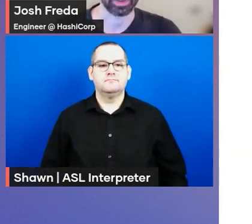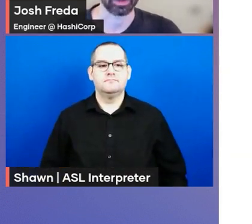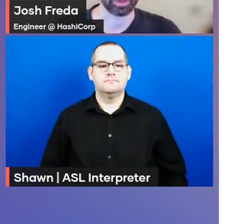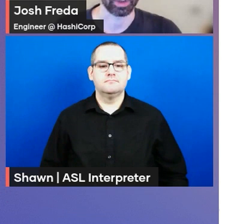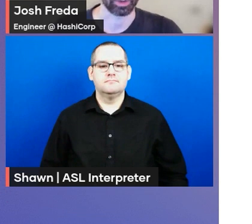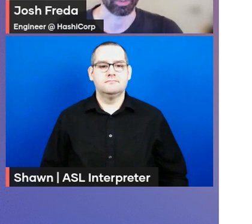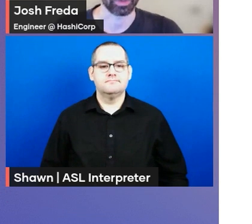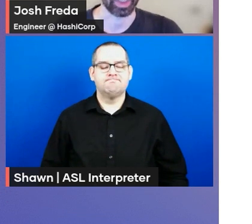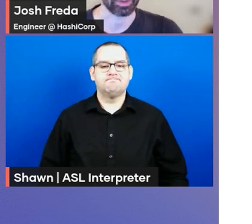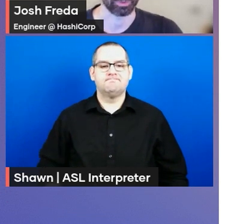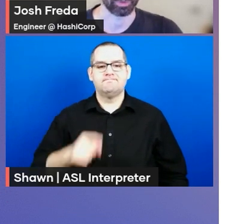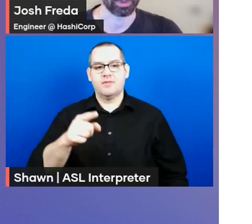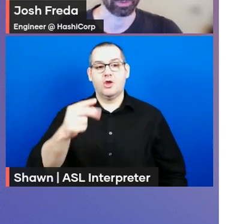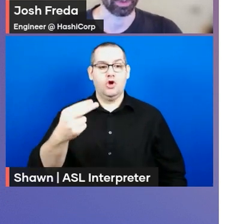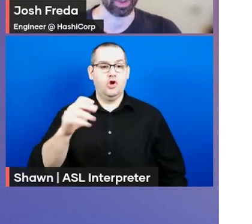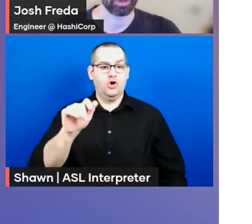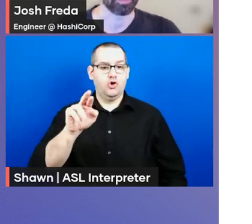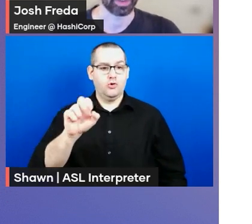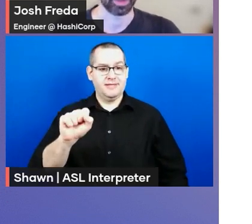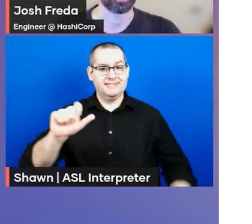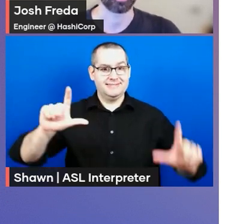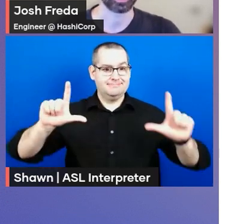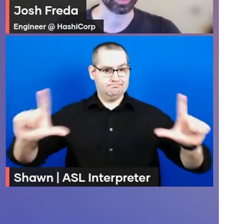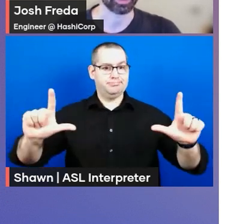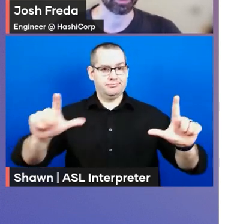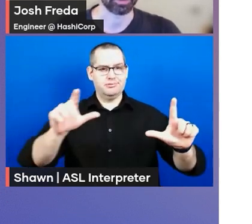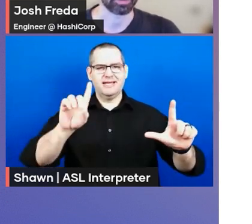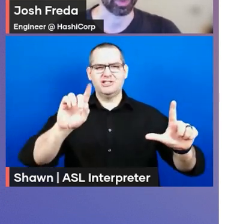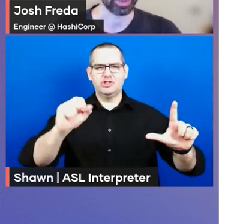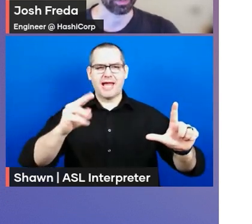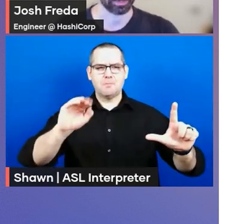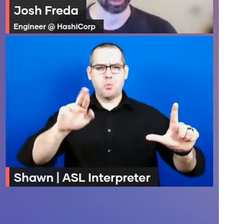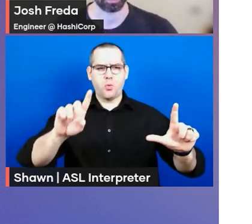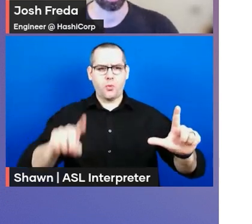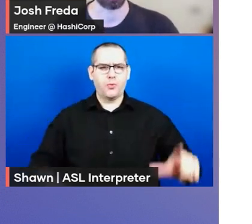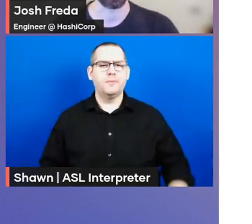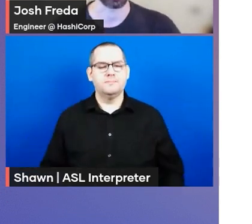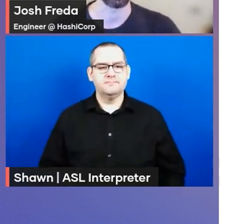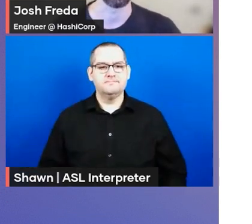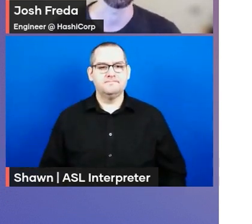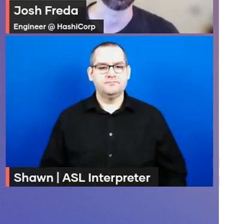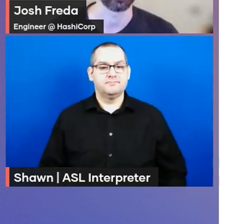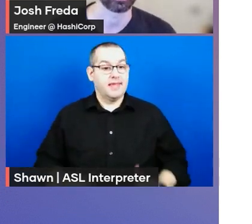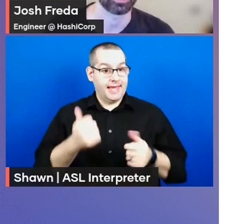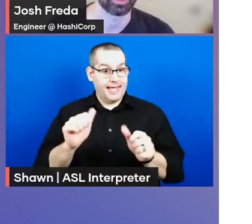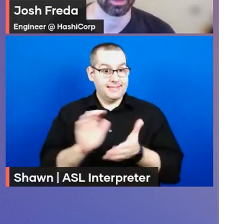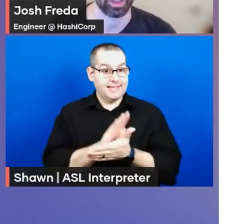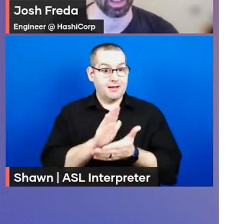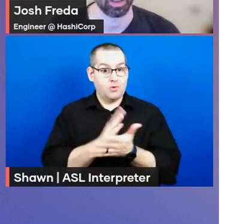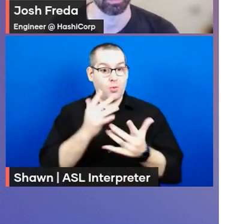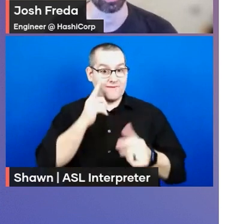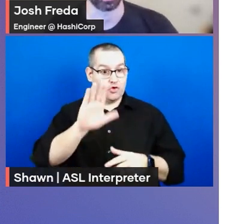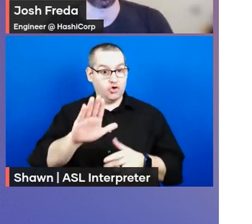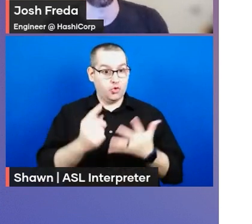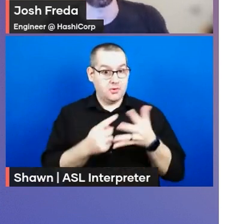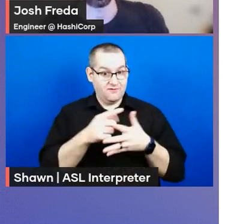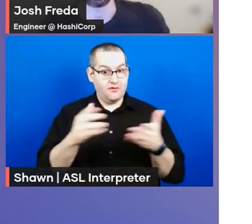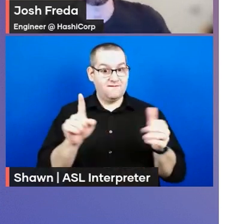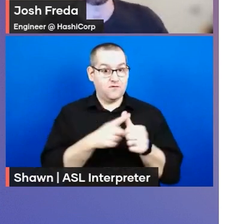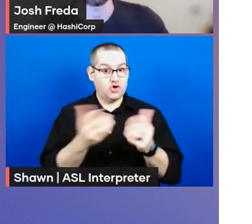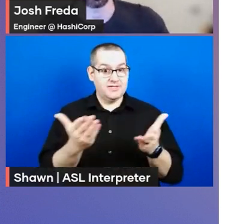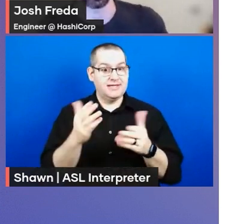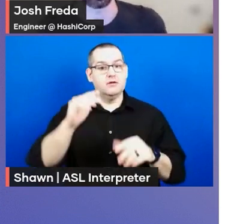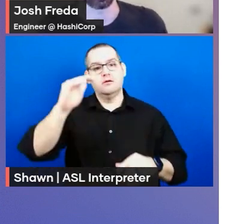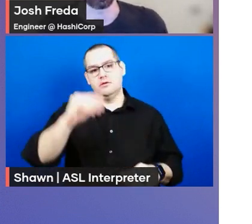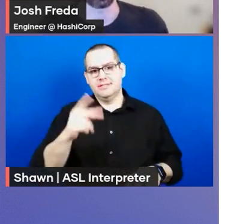And this will take you to the Hermes dashboard. So if you have any documents waiting for your review, they'll be first here. But then usually you'll